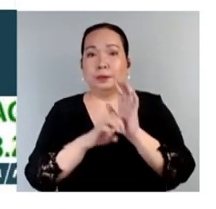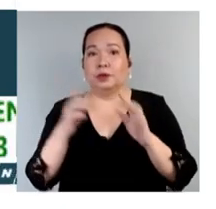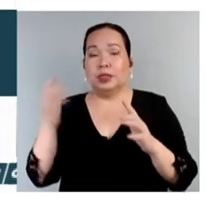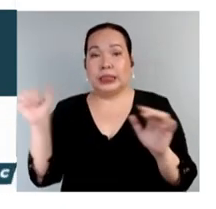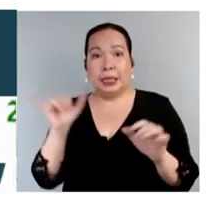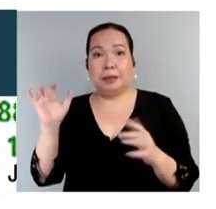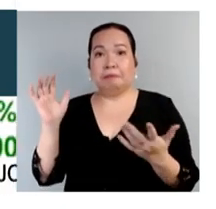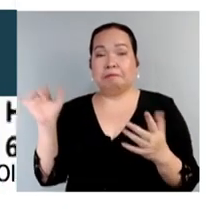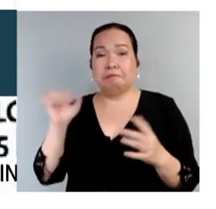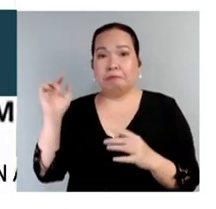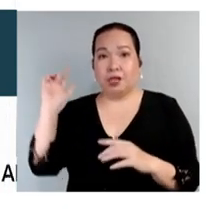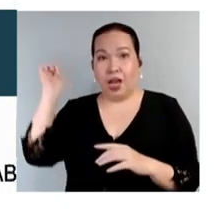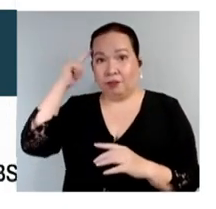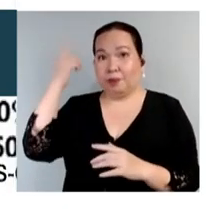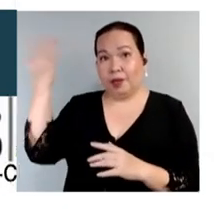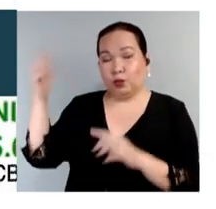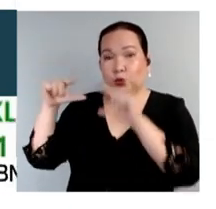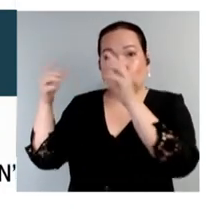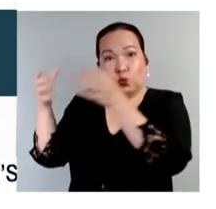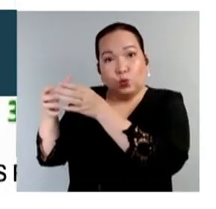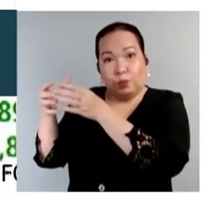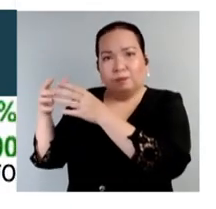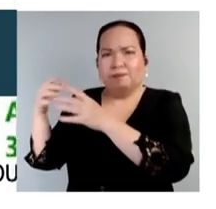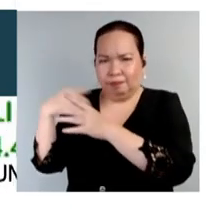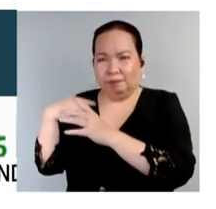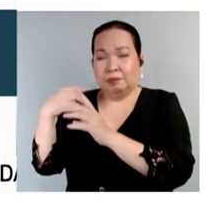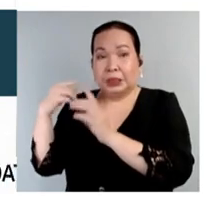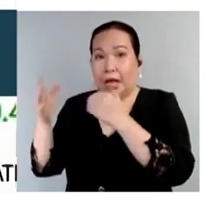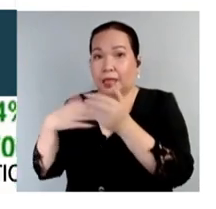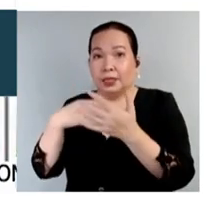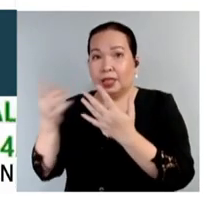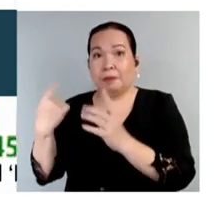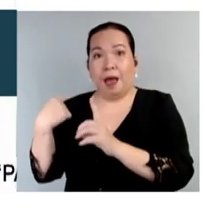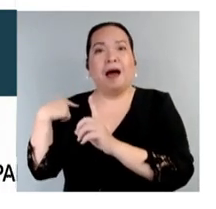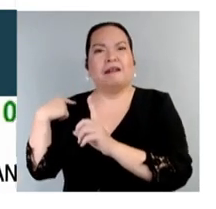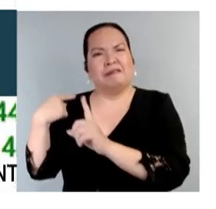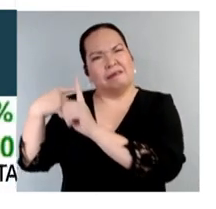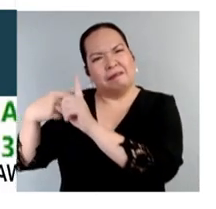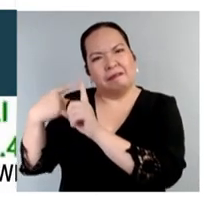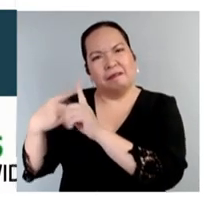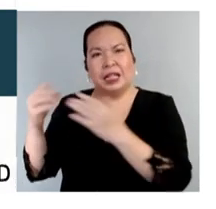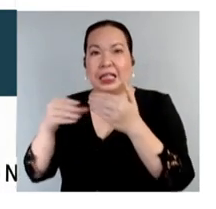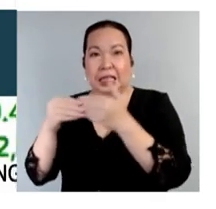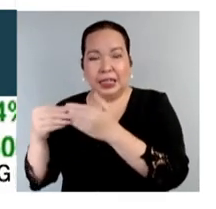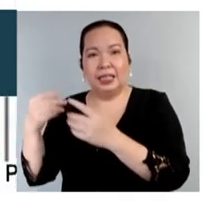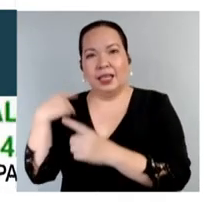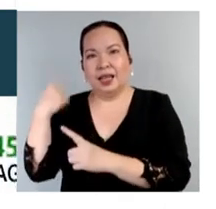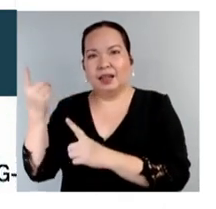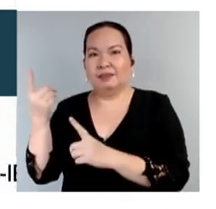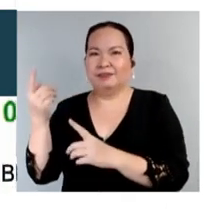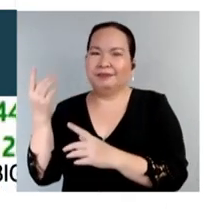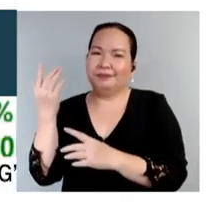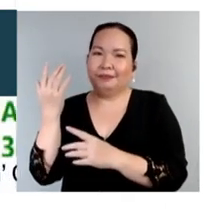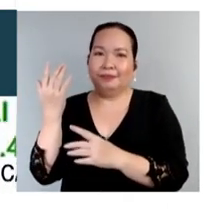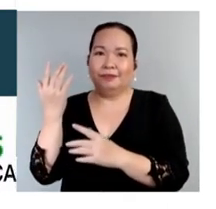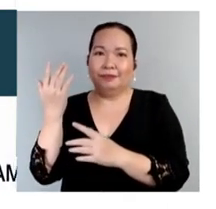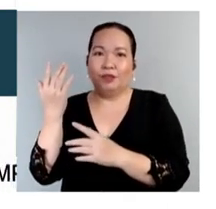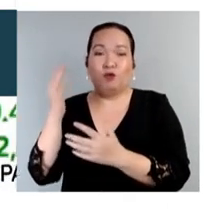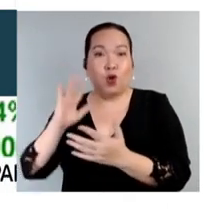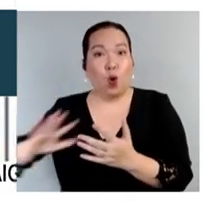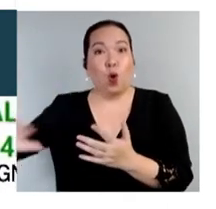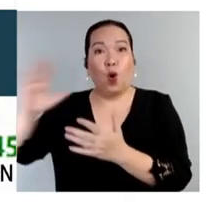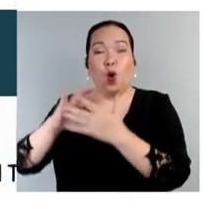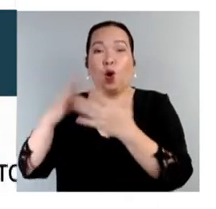and of course, as always, the administration will always have the advantage for everything in terms